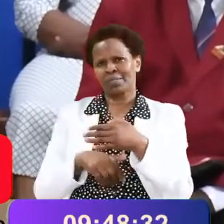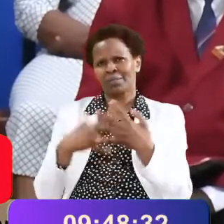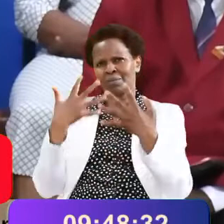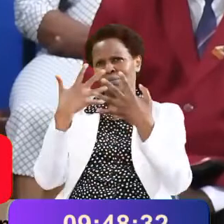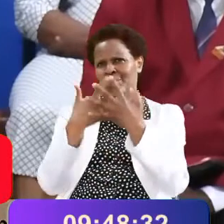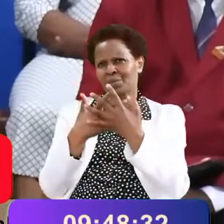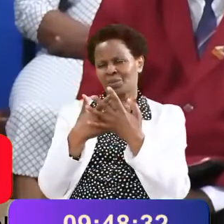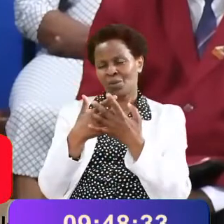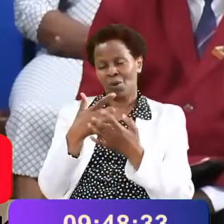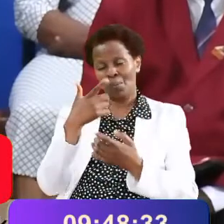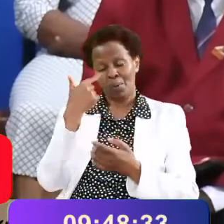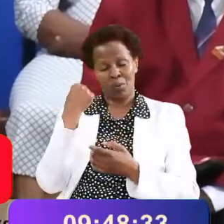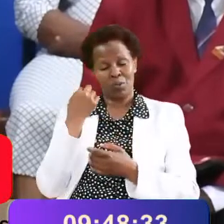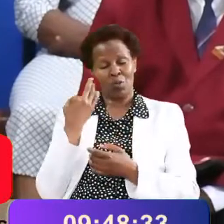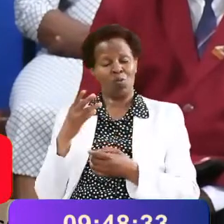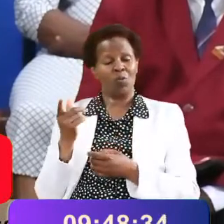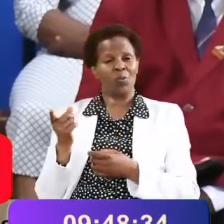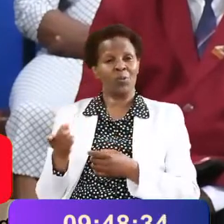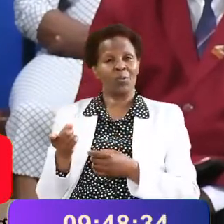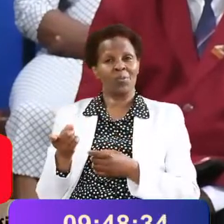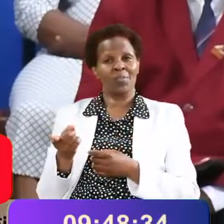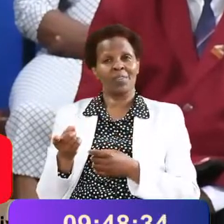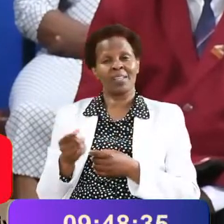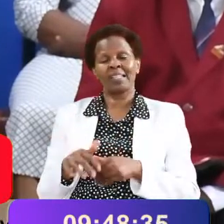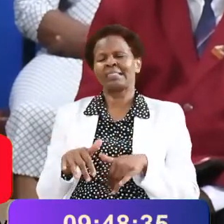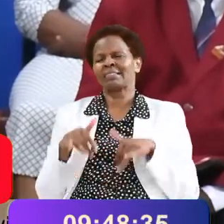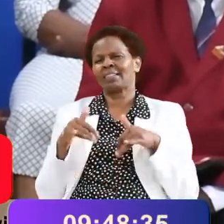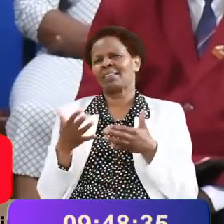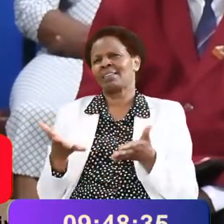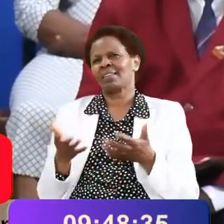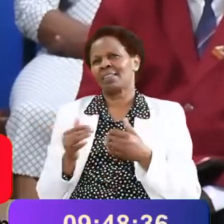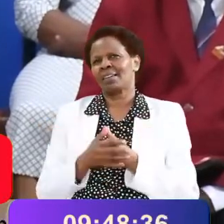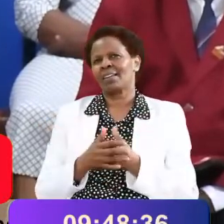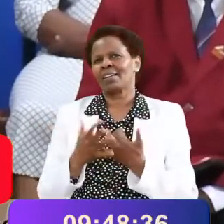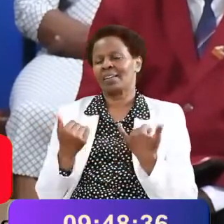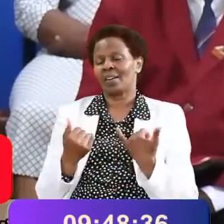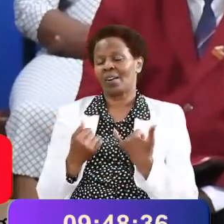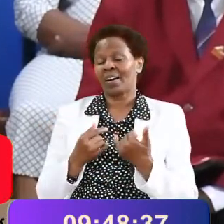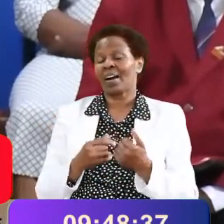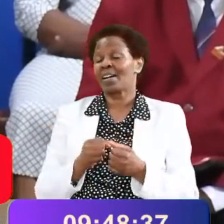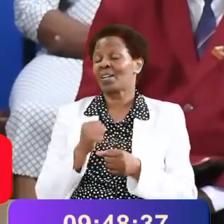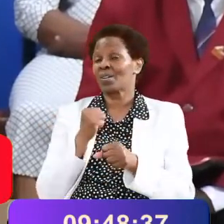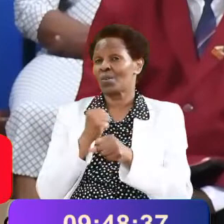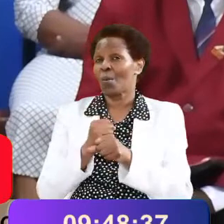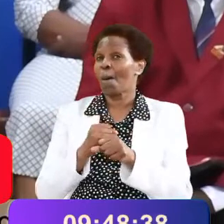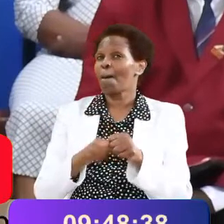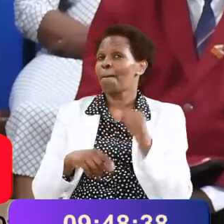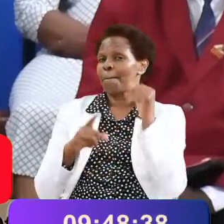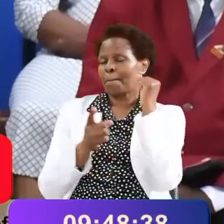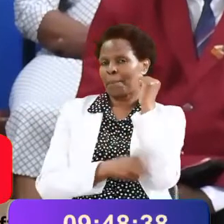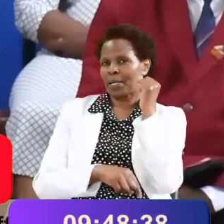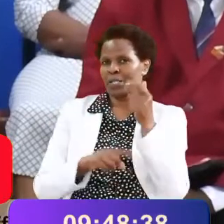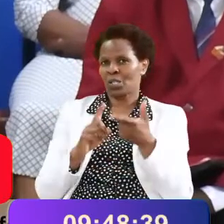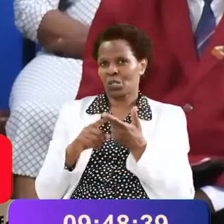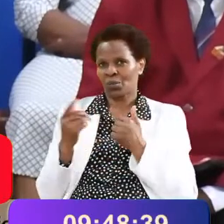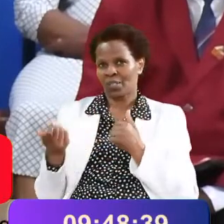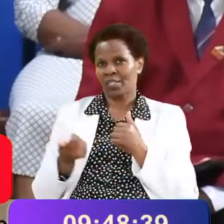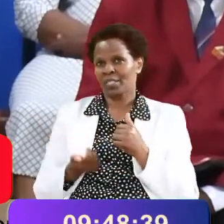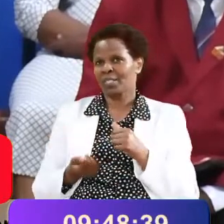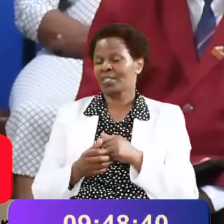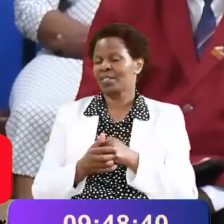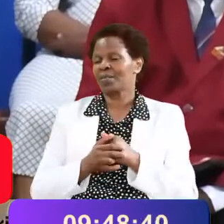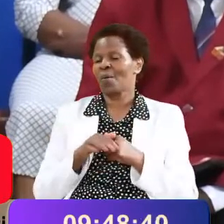on false charges, and I stayed there. Now I am going to show you. But he didn't say that, because he was a messenger